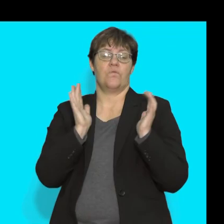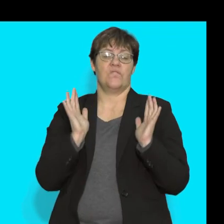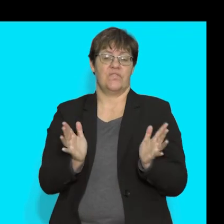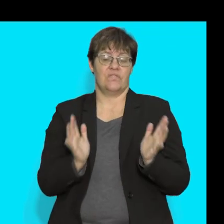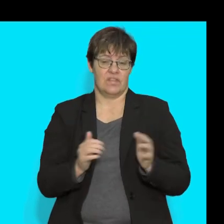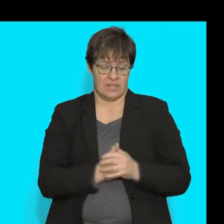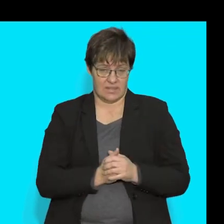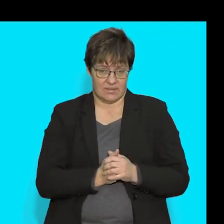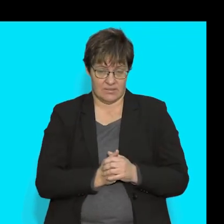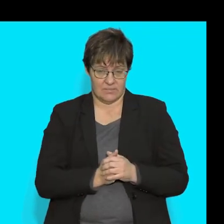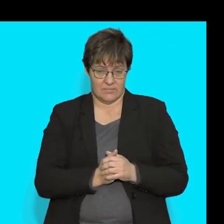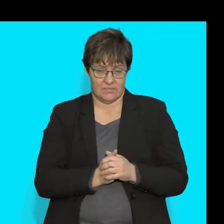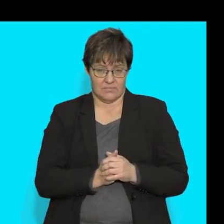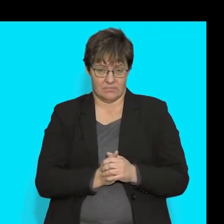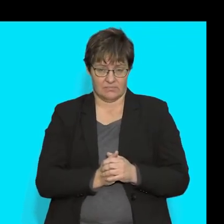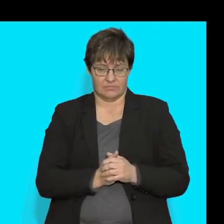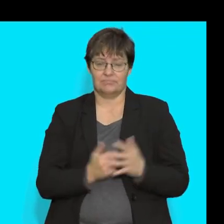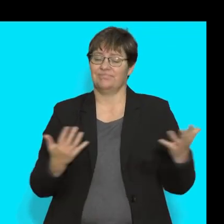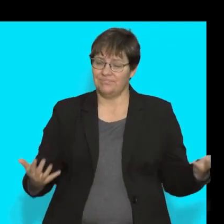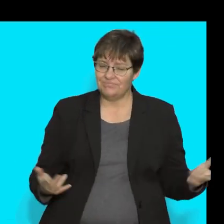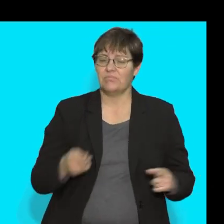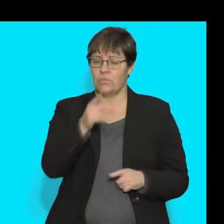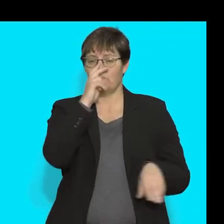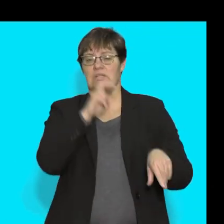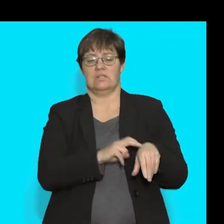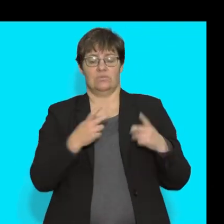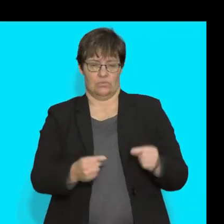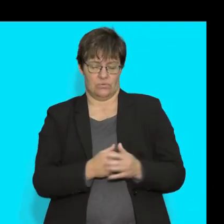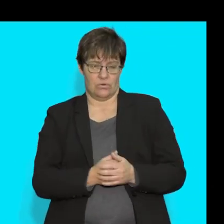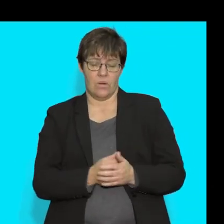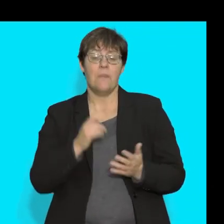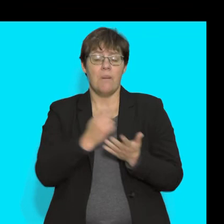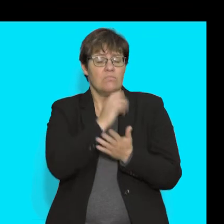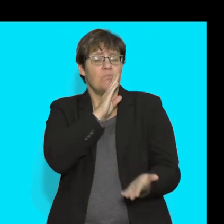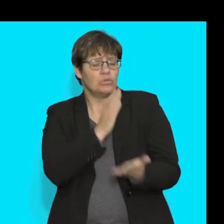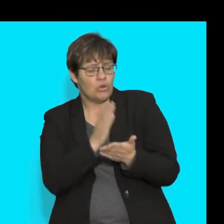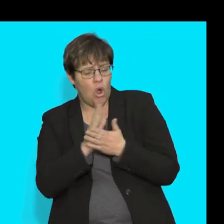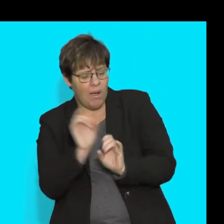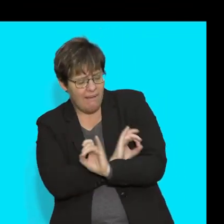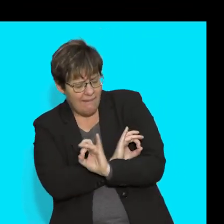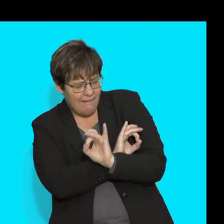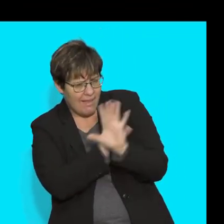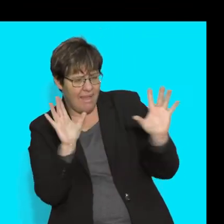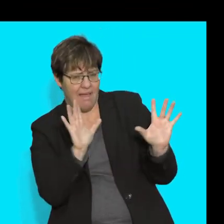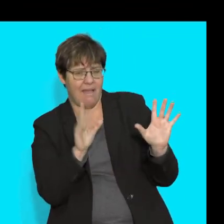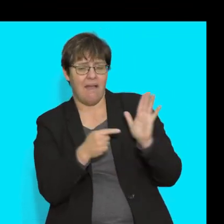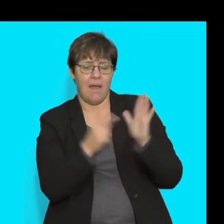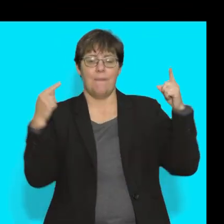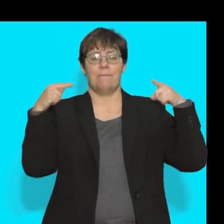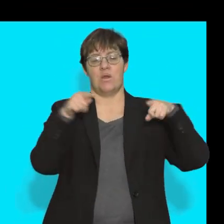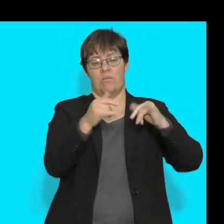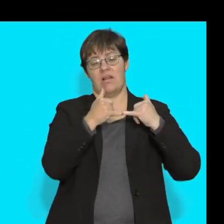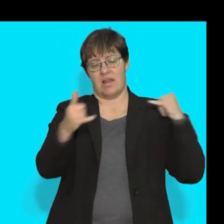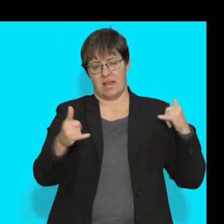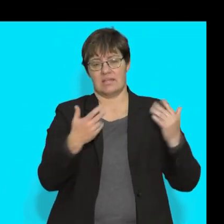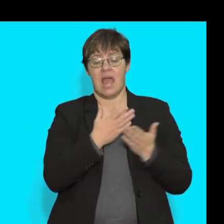it in terms of algebra. And that's what you need to do. You just need to make sure you are clear on the